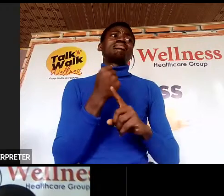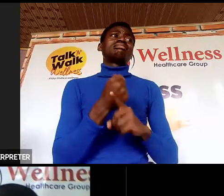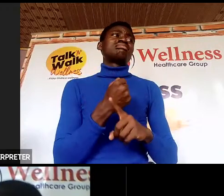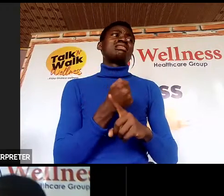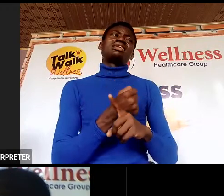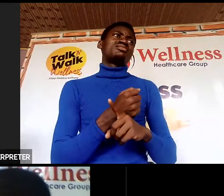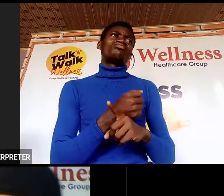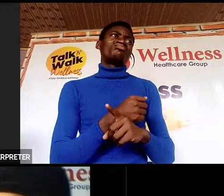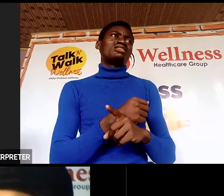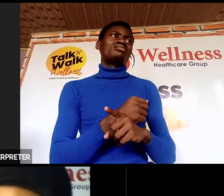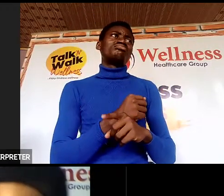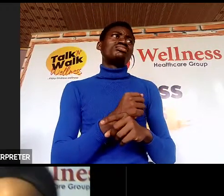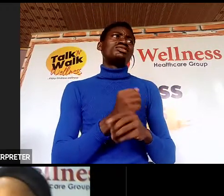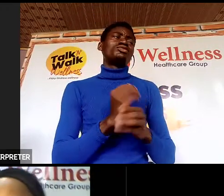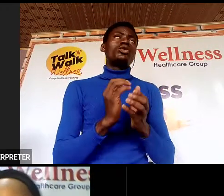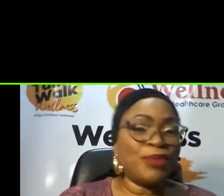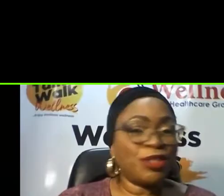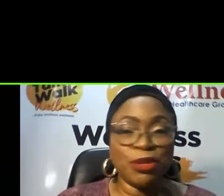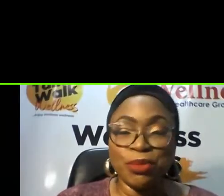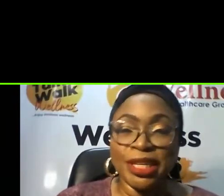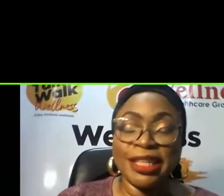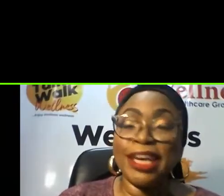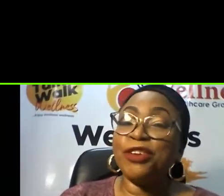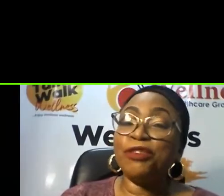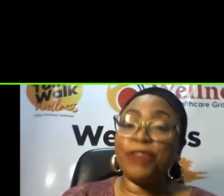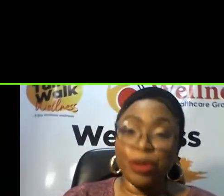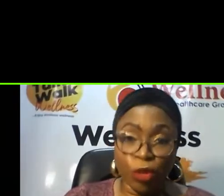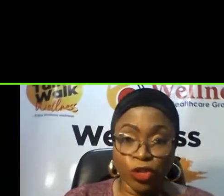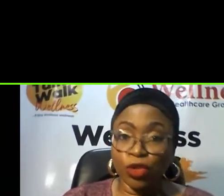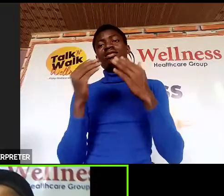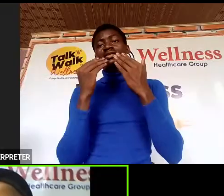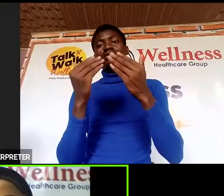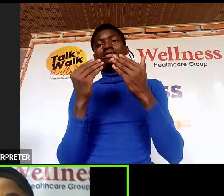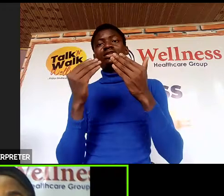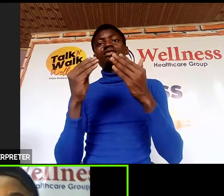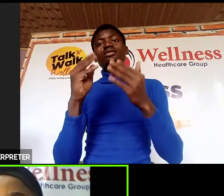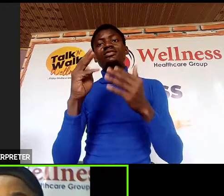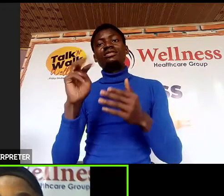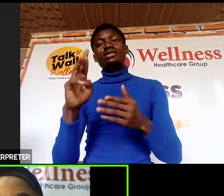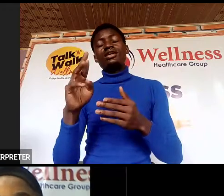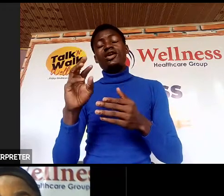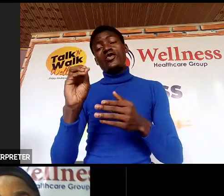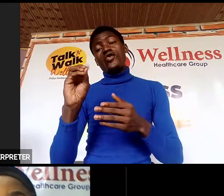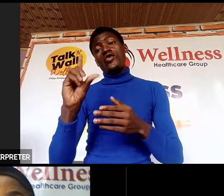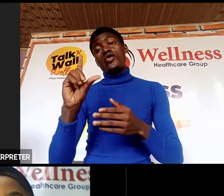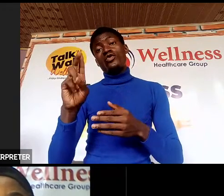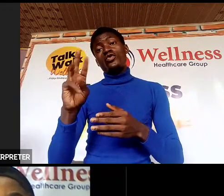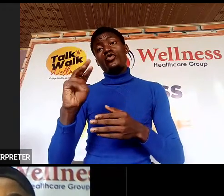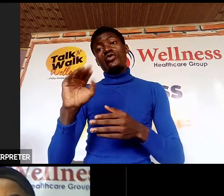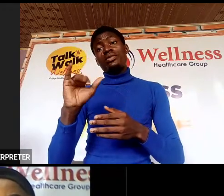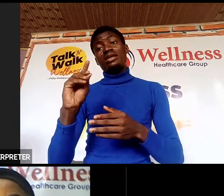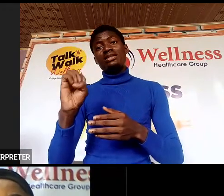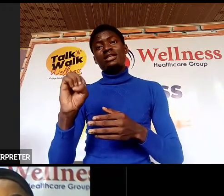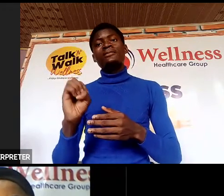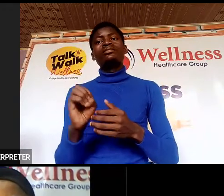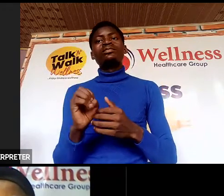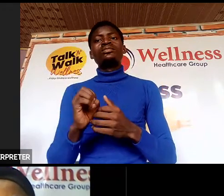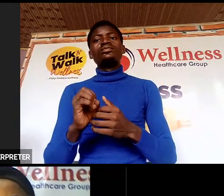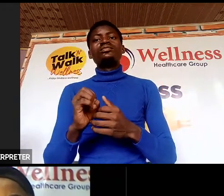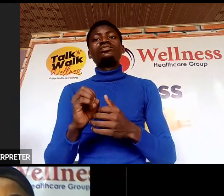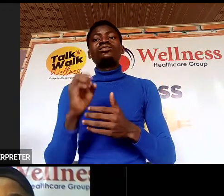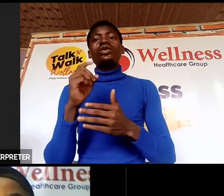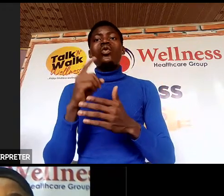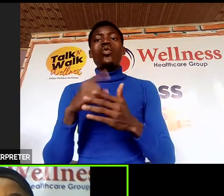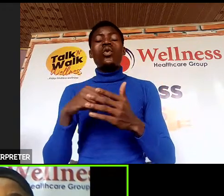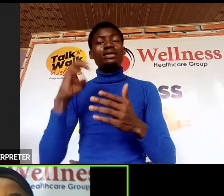Thank you, Mr. Olumide. Thank you very much. So, what he has said today now is that I'm not going to say